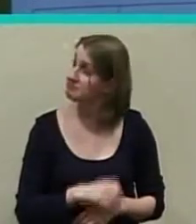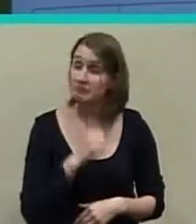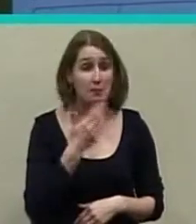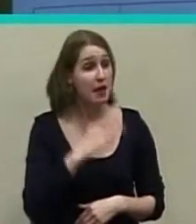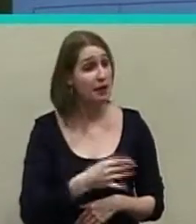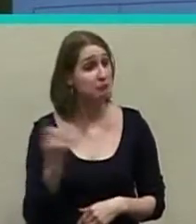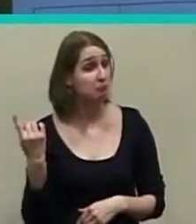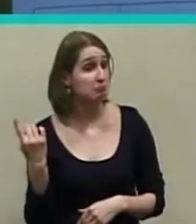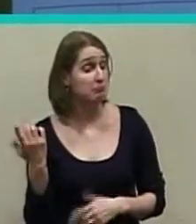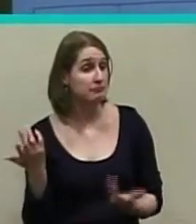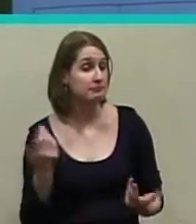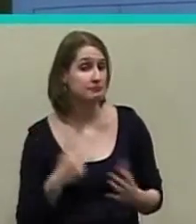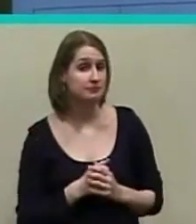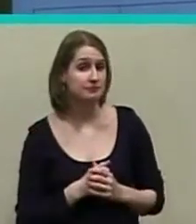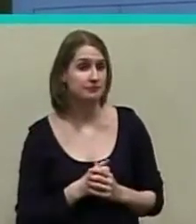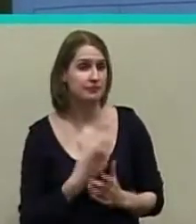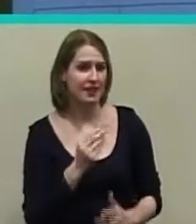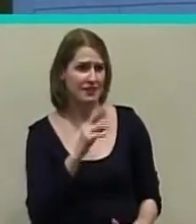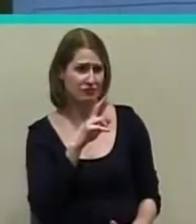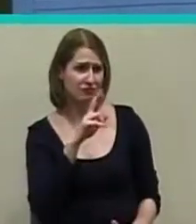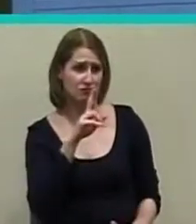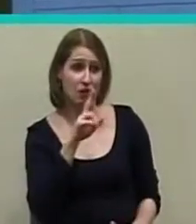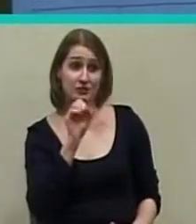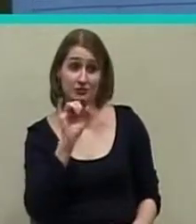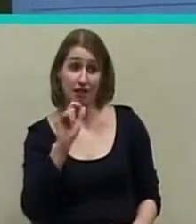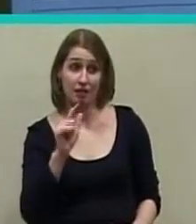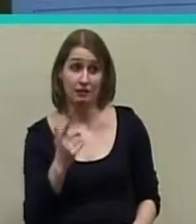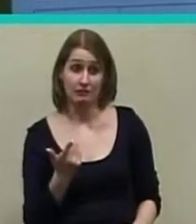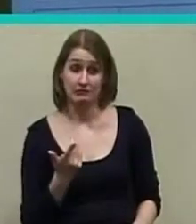right? Then you get Russell.